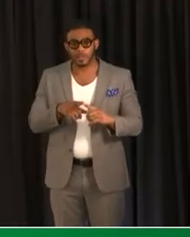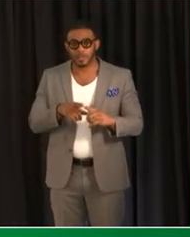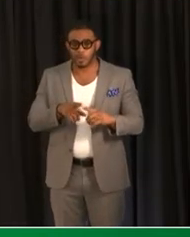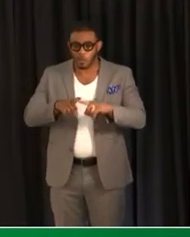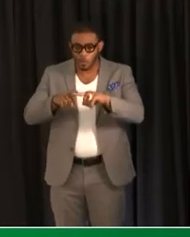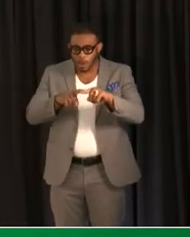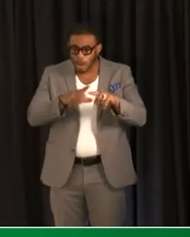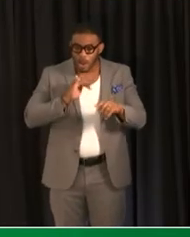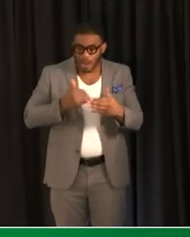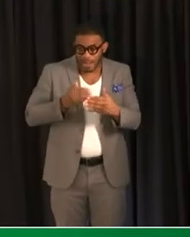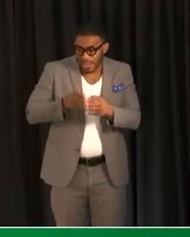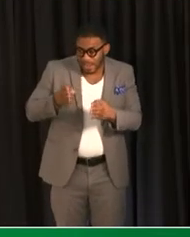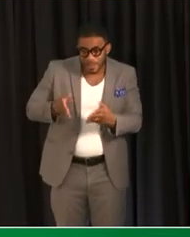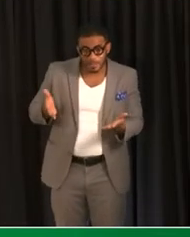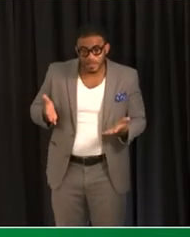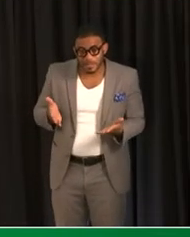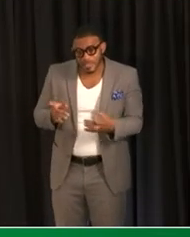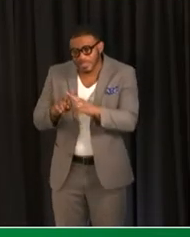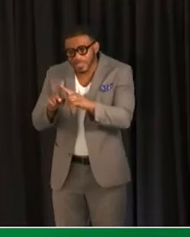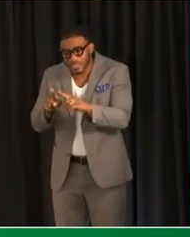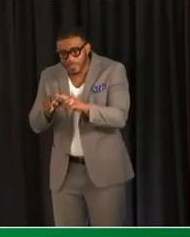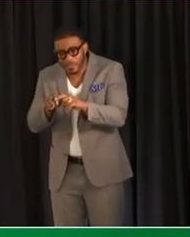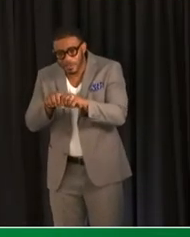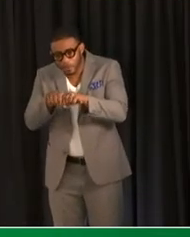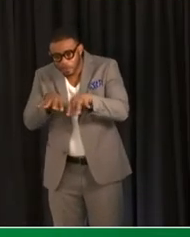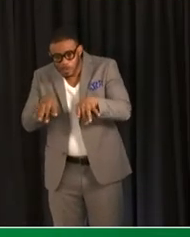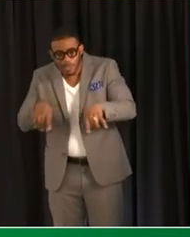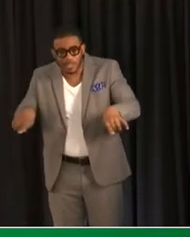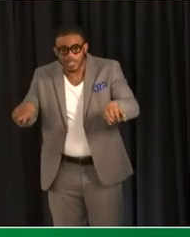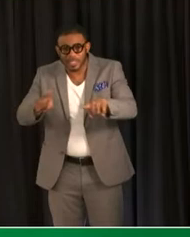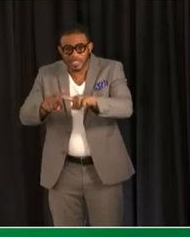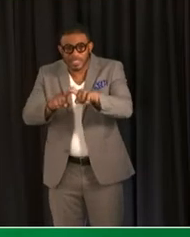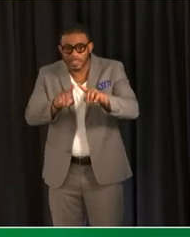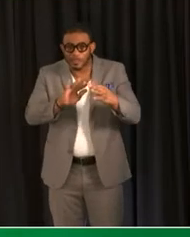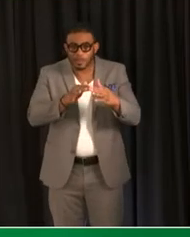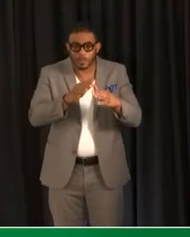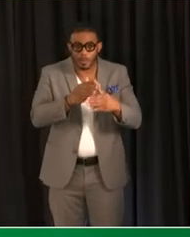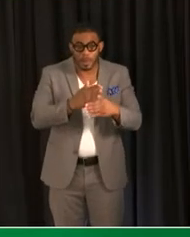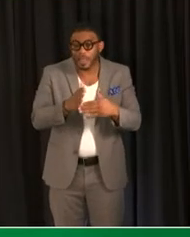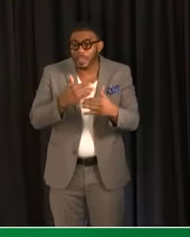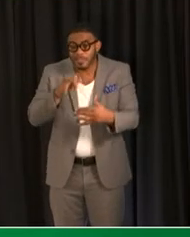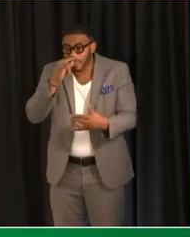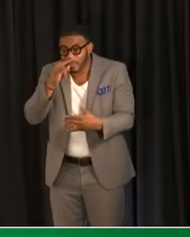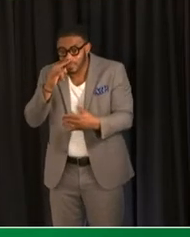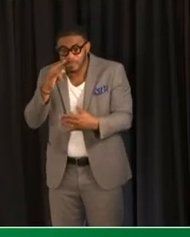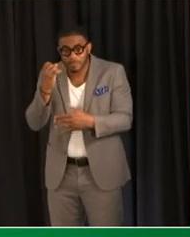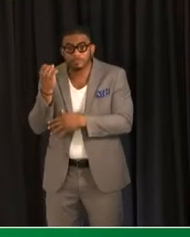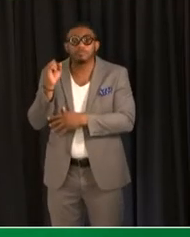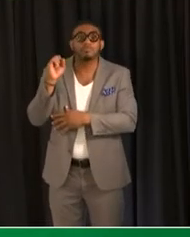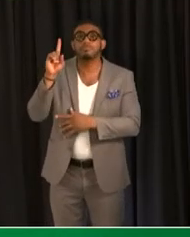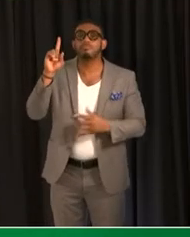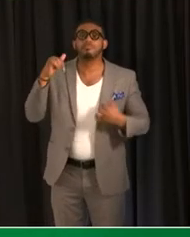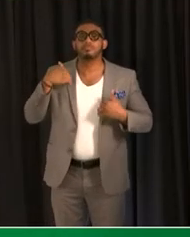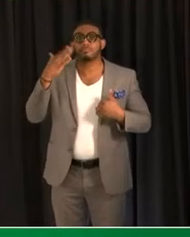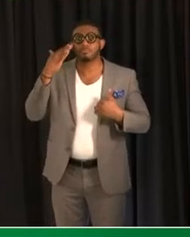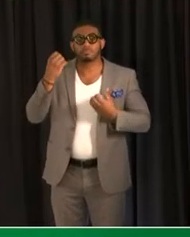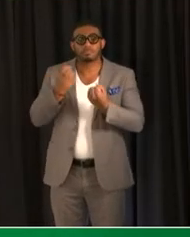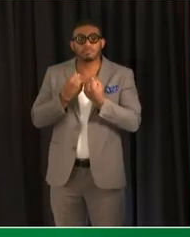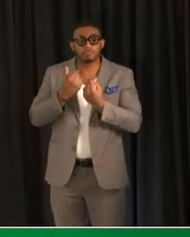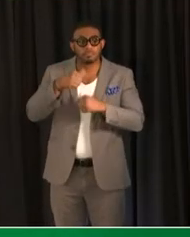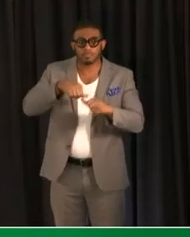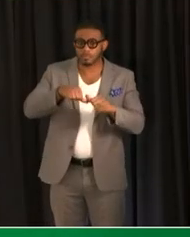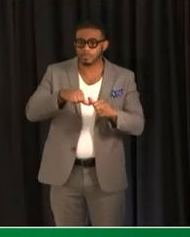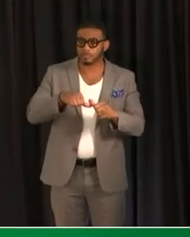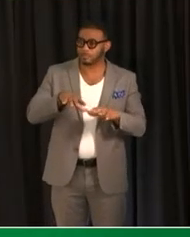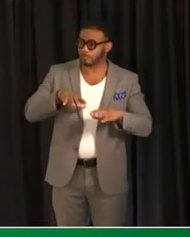mentioned, you know, relying on our neighbors, on the different branches, on our community partners, even kids stepping up to support one